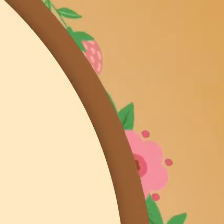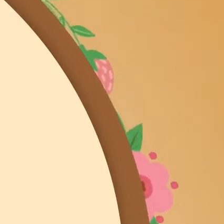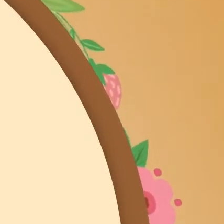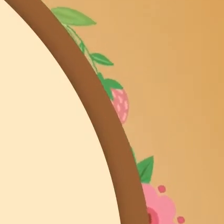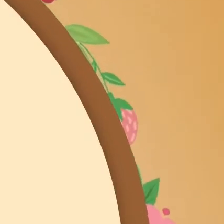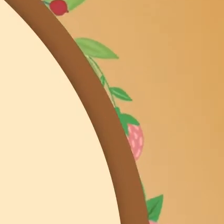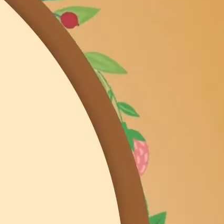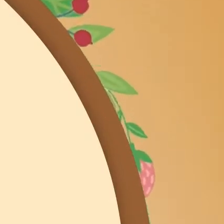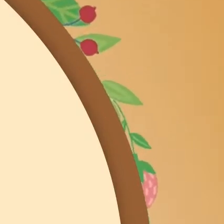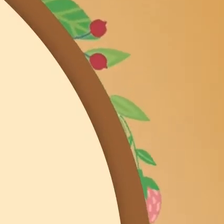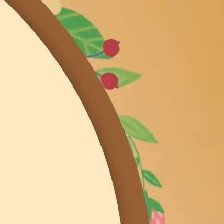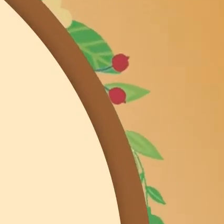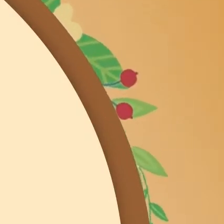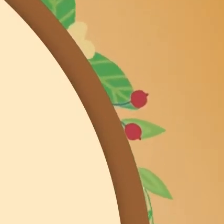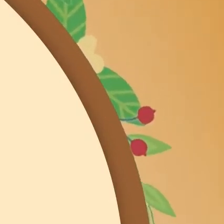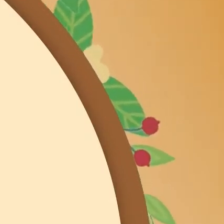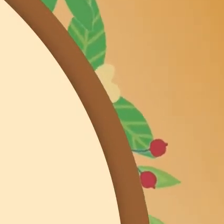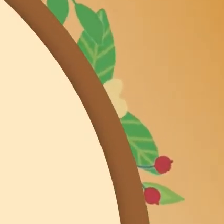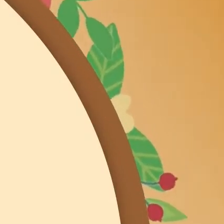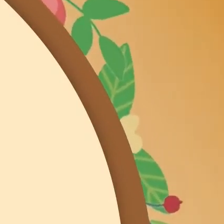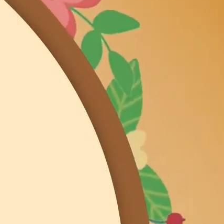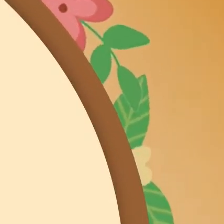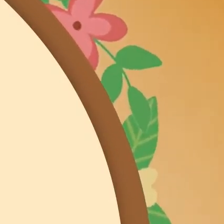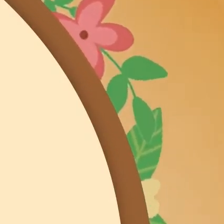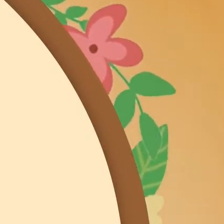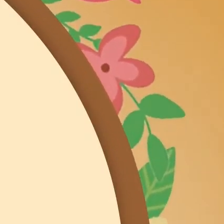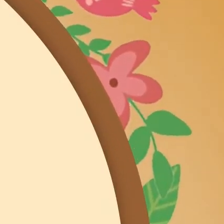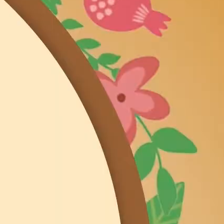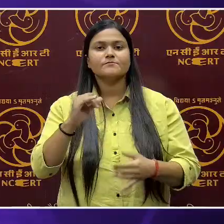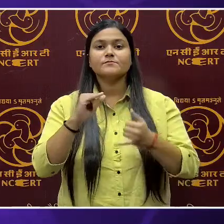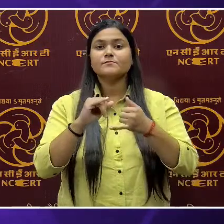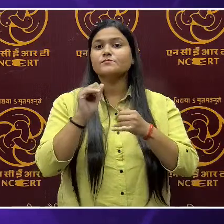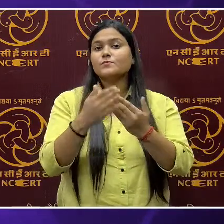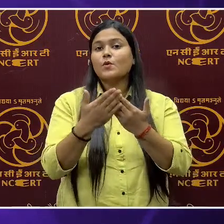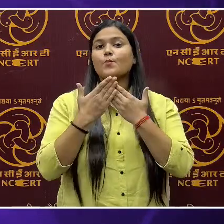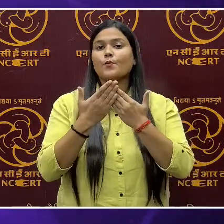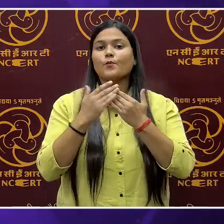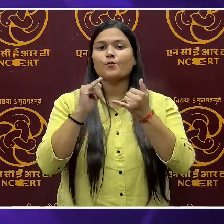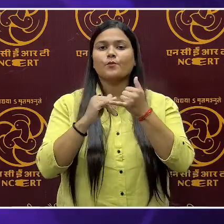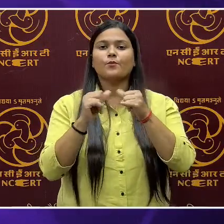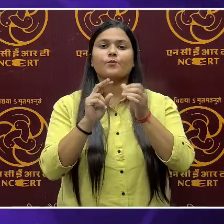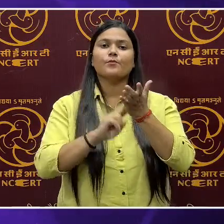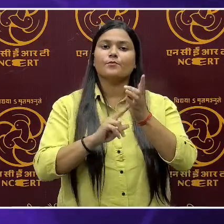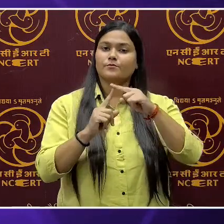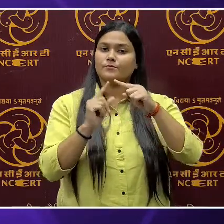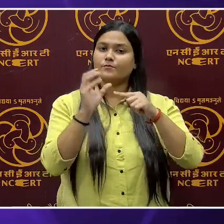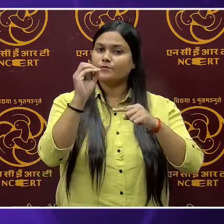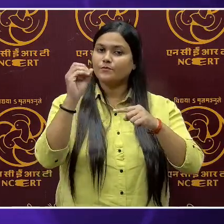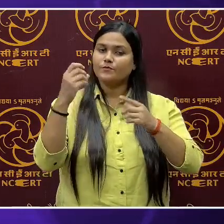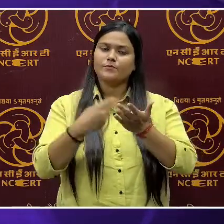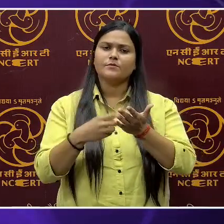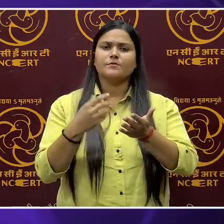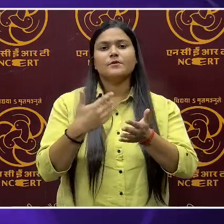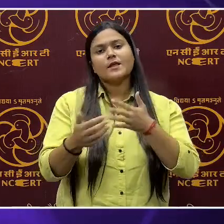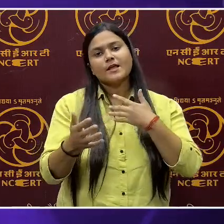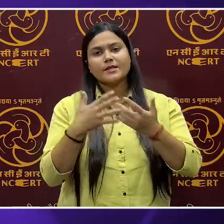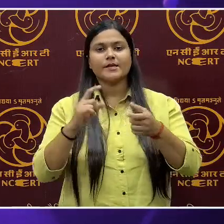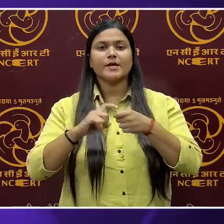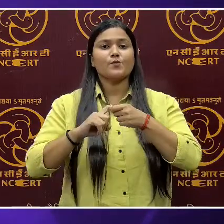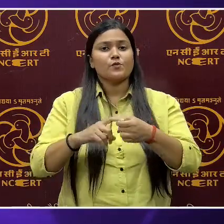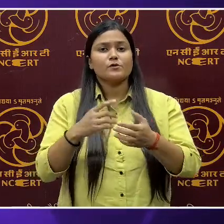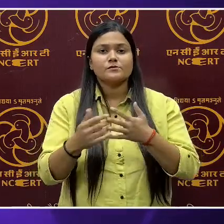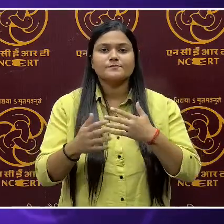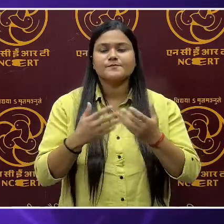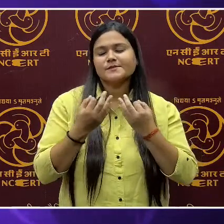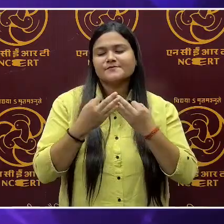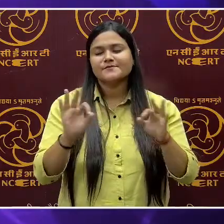the topic and this has been taken from your book Santur. If you have any questions, any queries, please feel